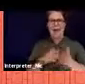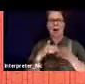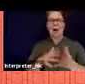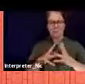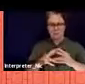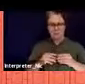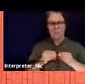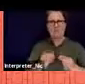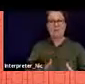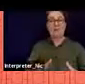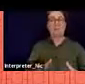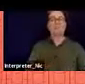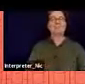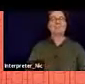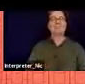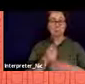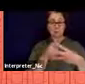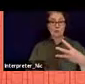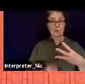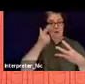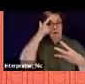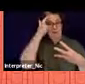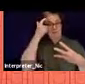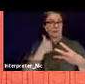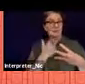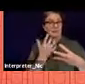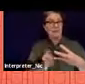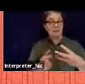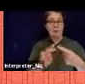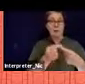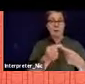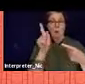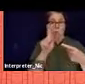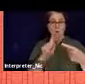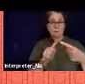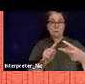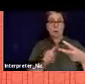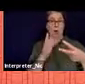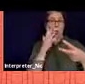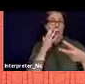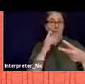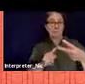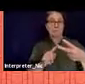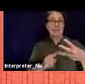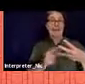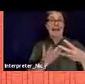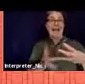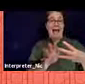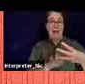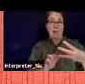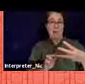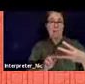Well, there's three things that I would suggest we look at, which is the what, the when and the how. So what is it that we need to